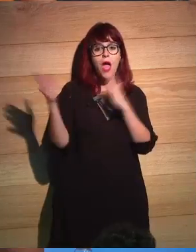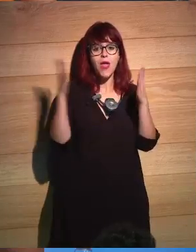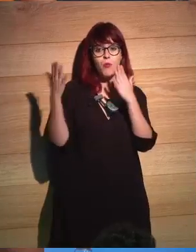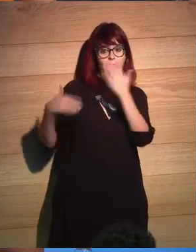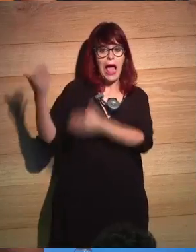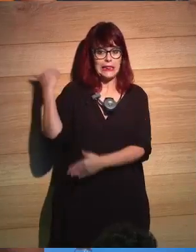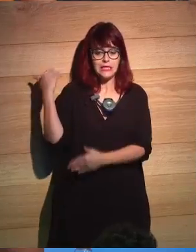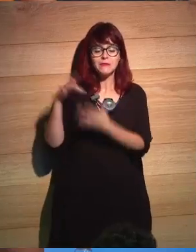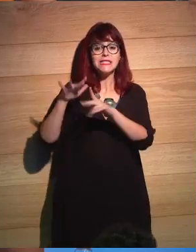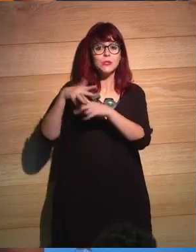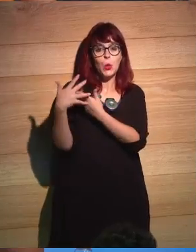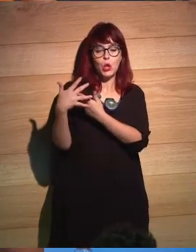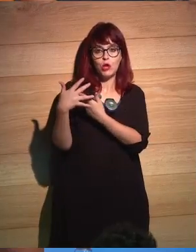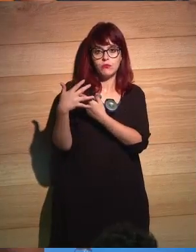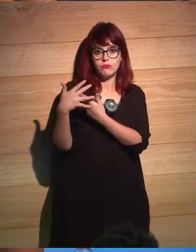things.